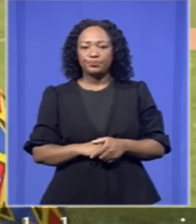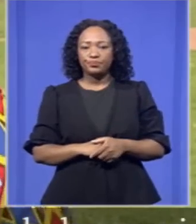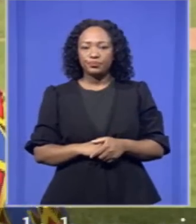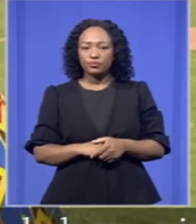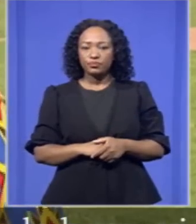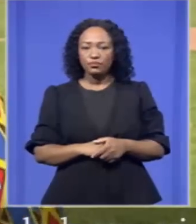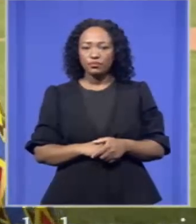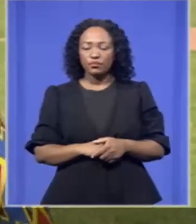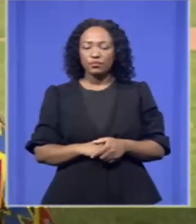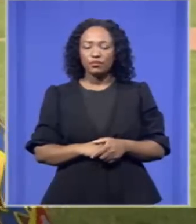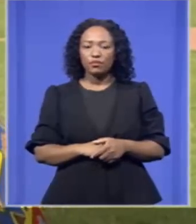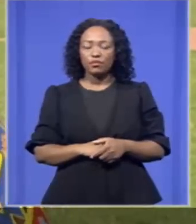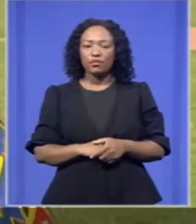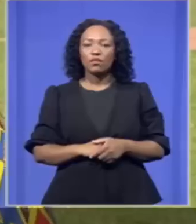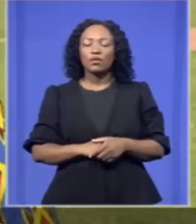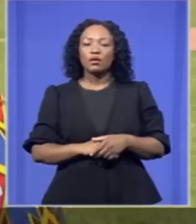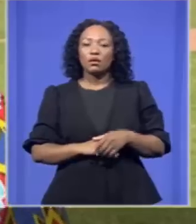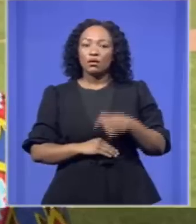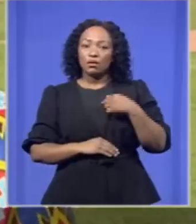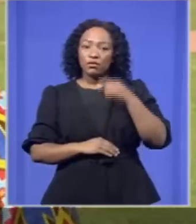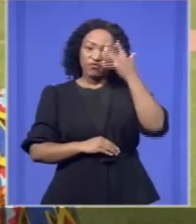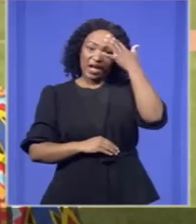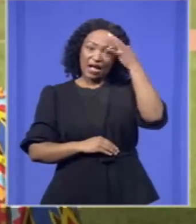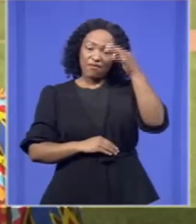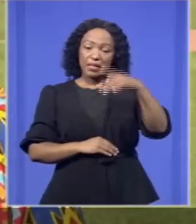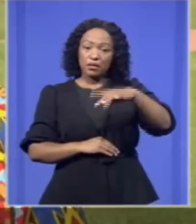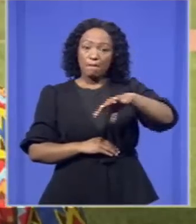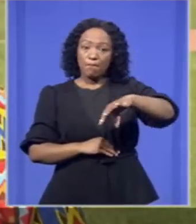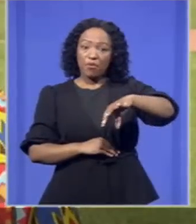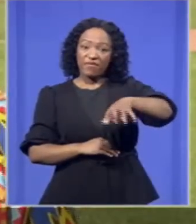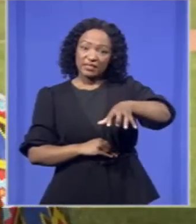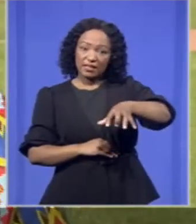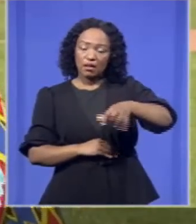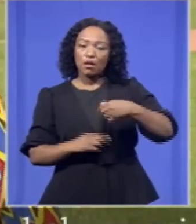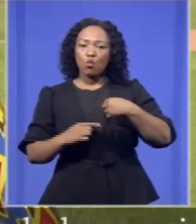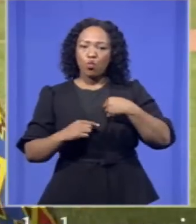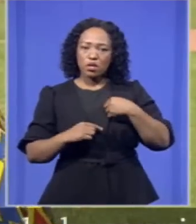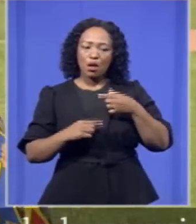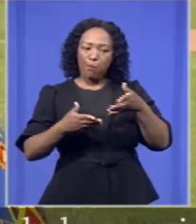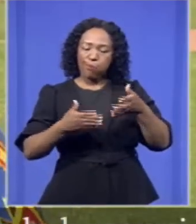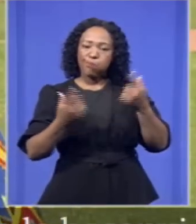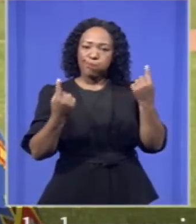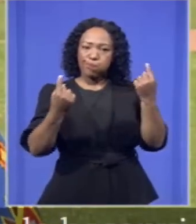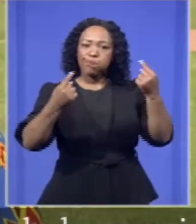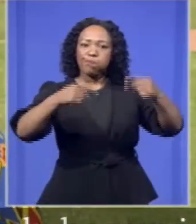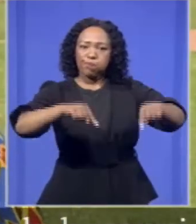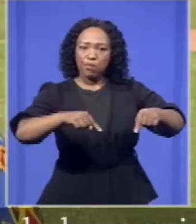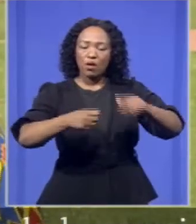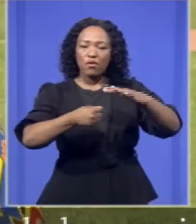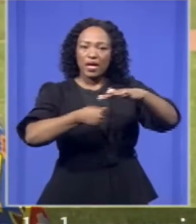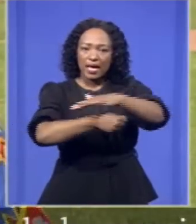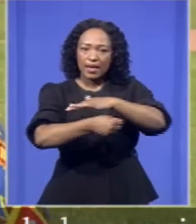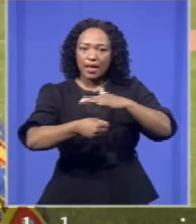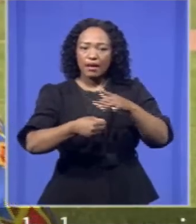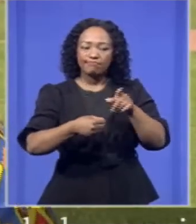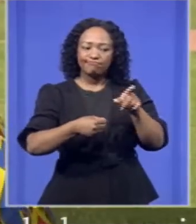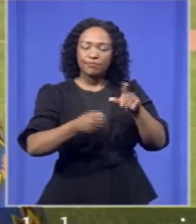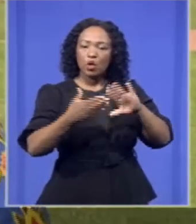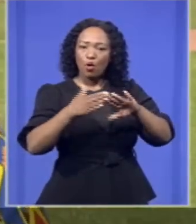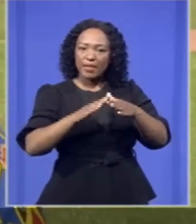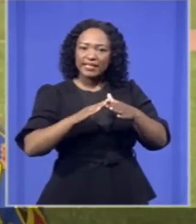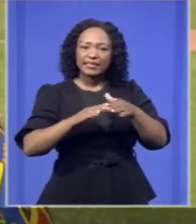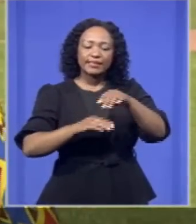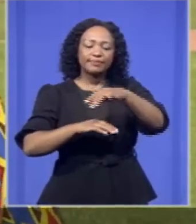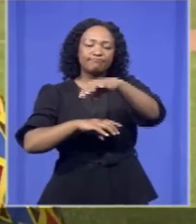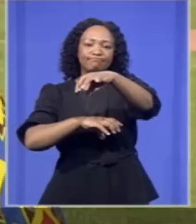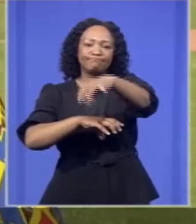As the provincial government, that is why we are here in this area because we've heard the cries of all the communities that